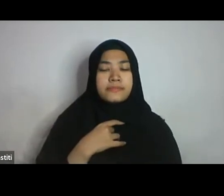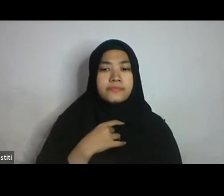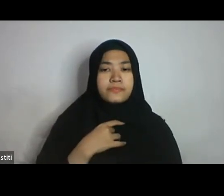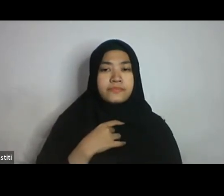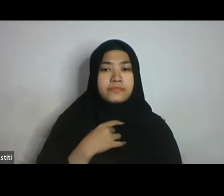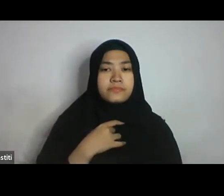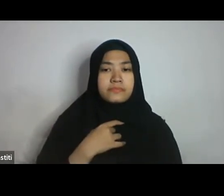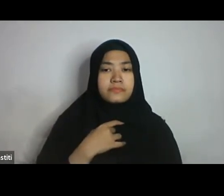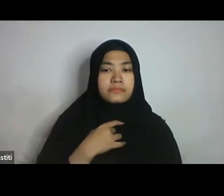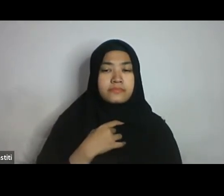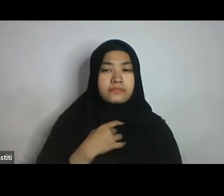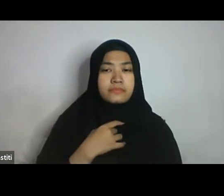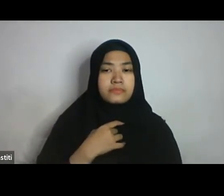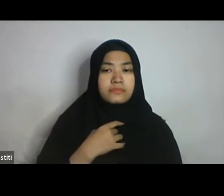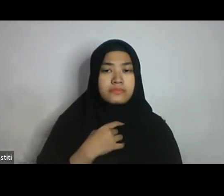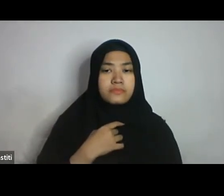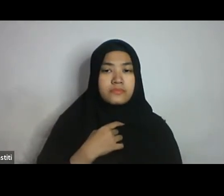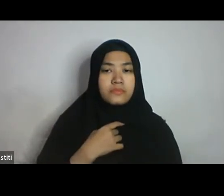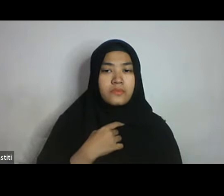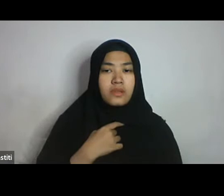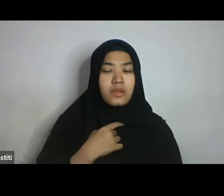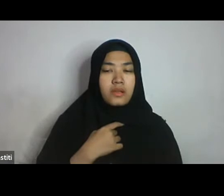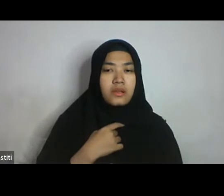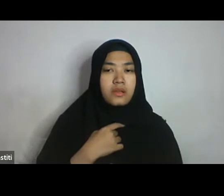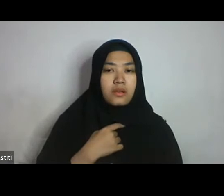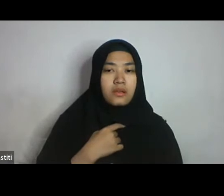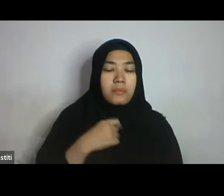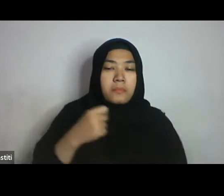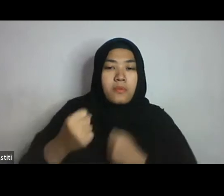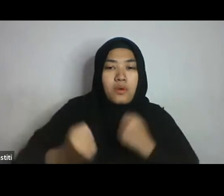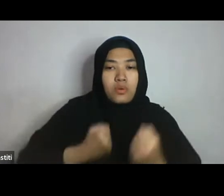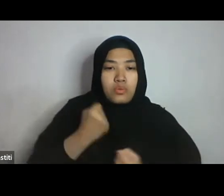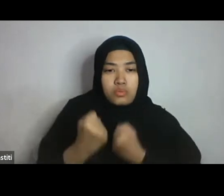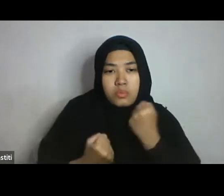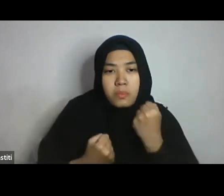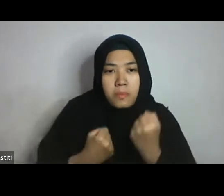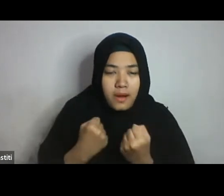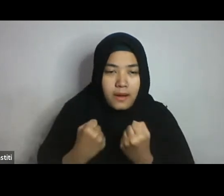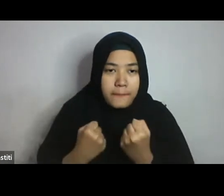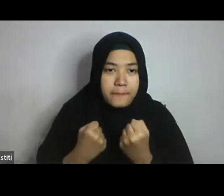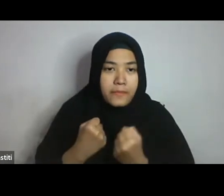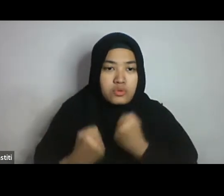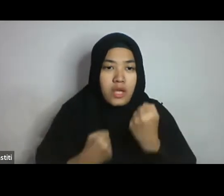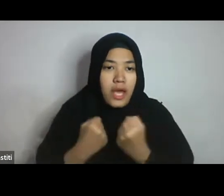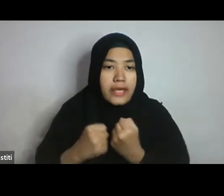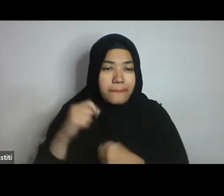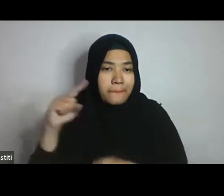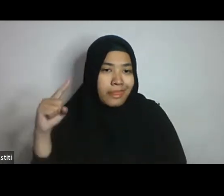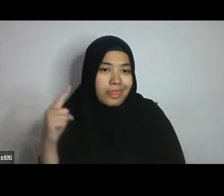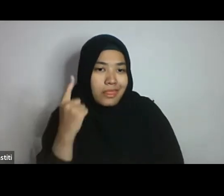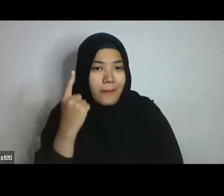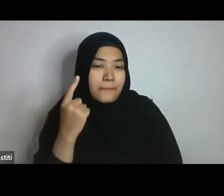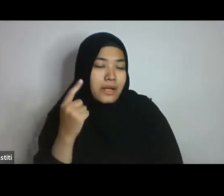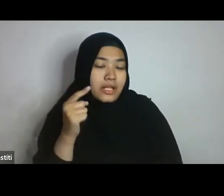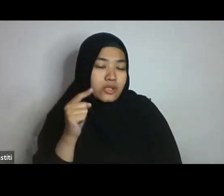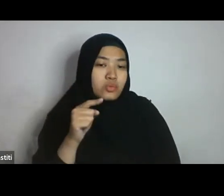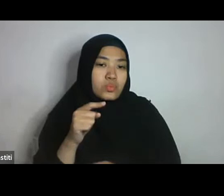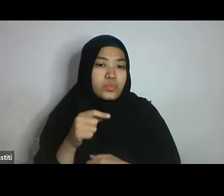and they're everywhere. And they do remarkable things, and often by working with